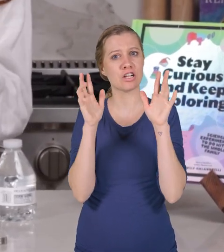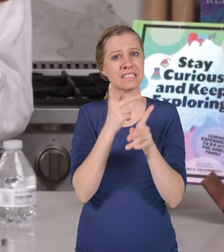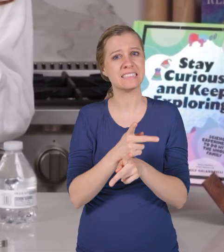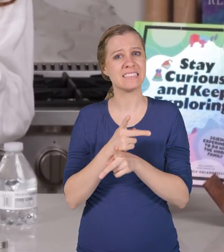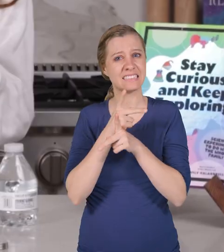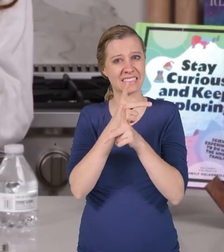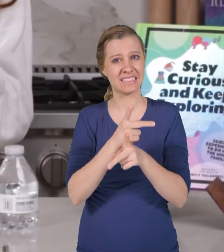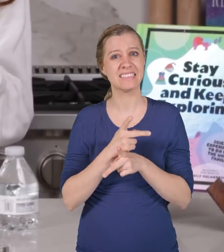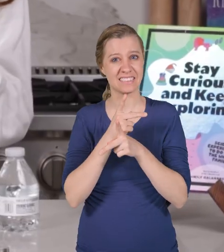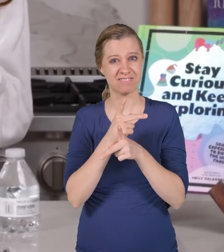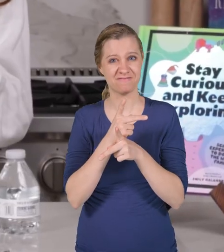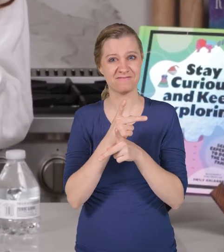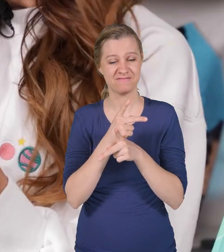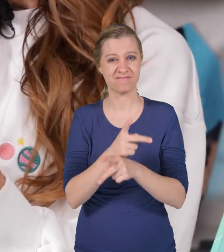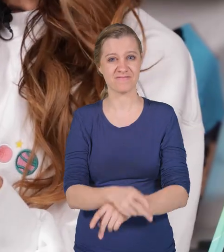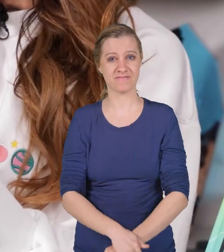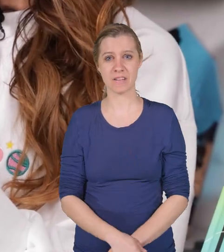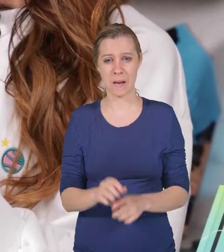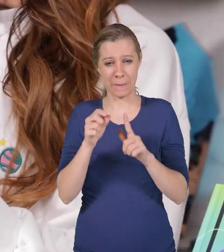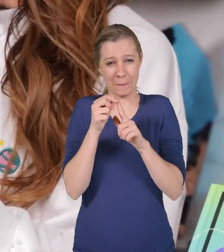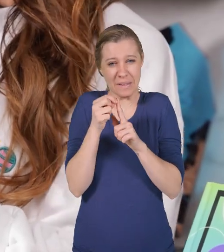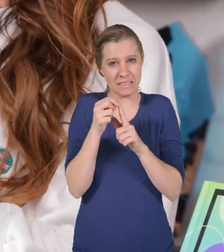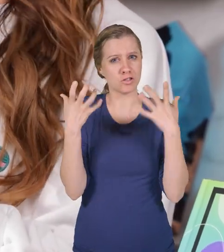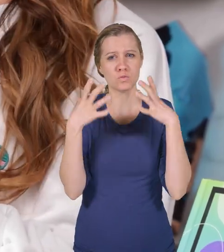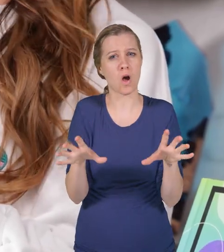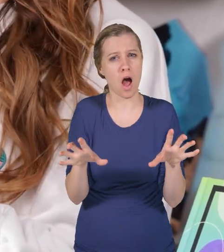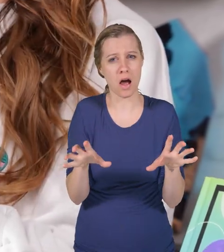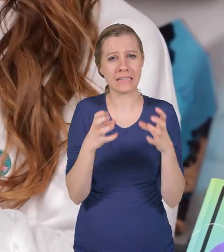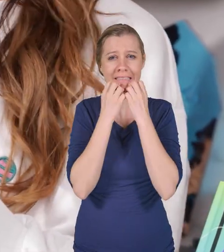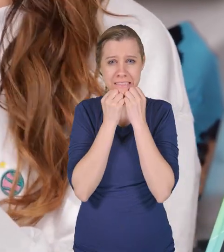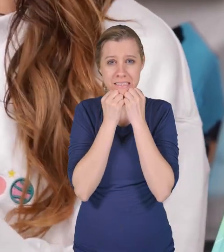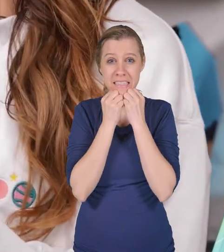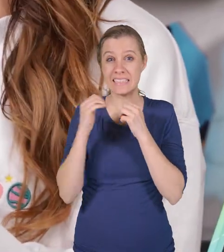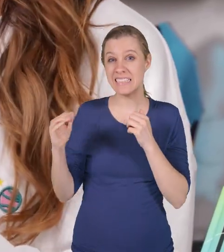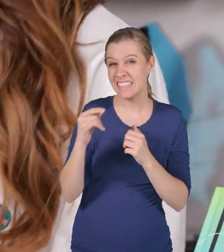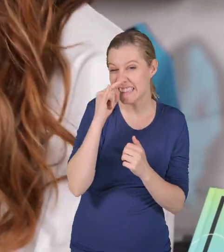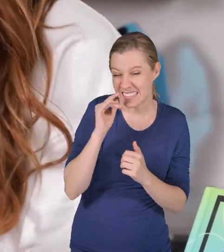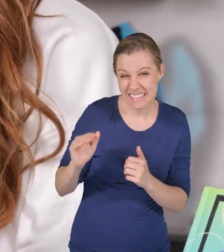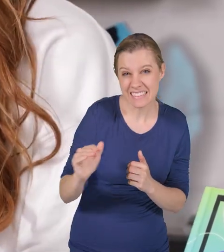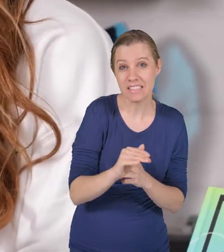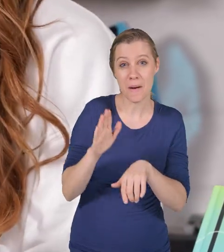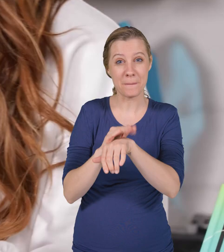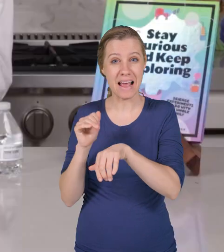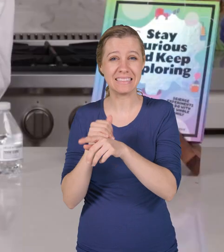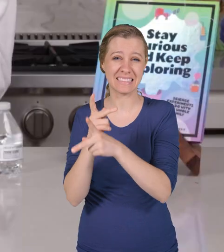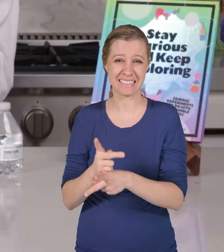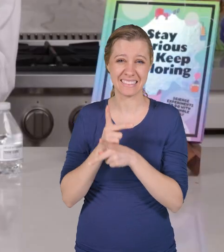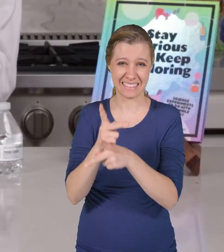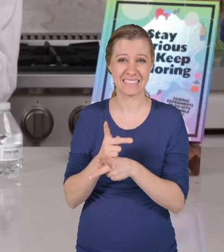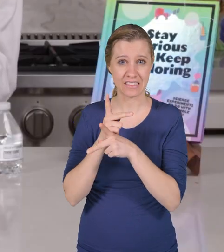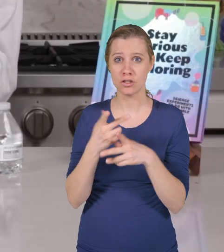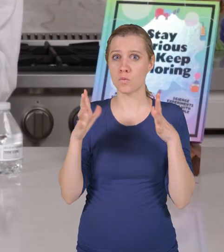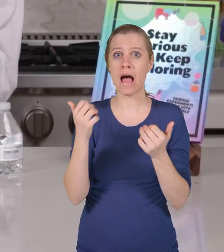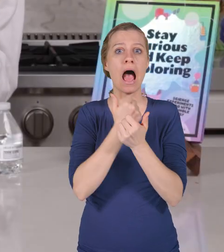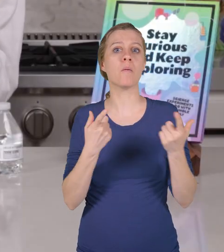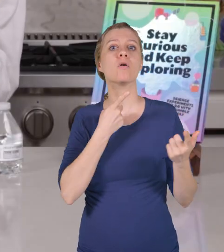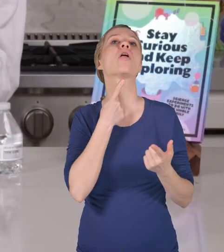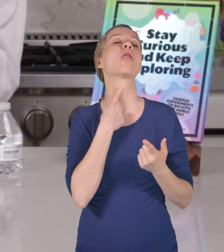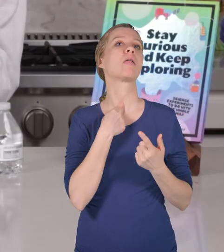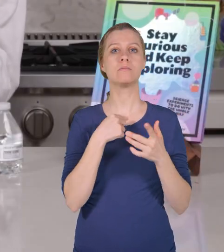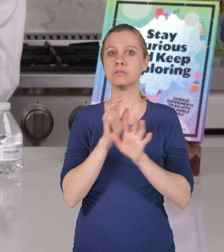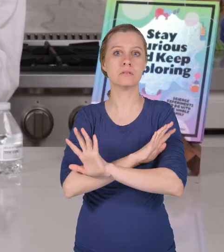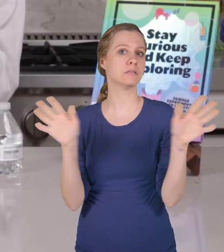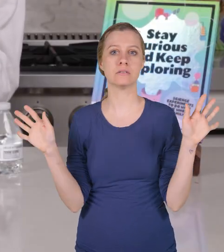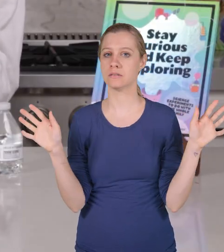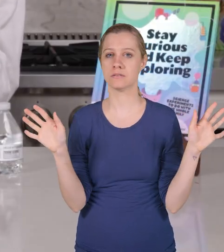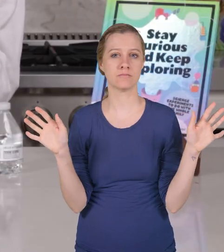be very careful with your fingers. You don't wanna pinch your fingers, and you also wanna be careful with little kids and pets because you do not